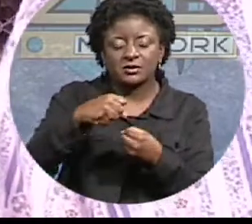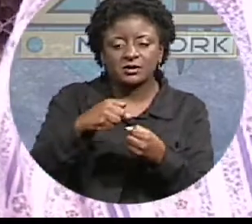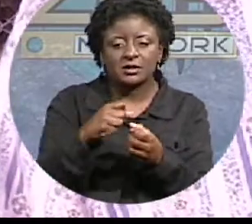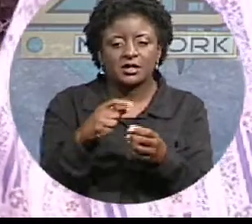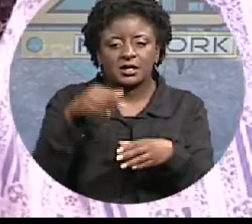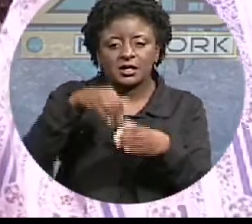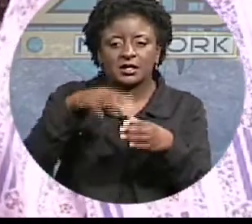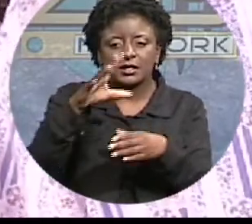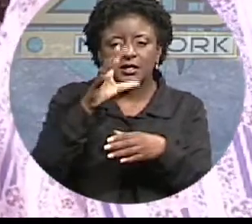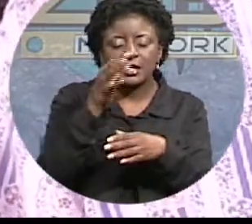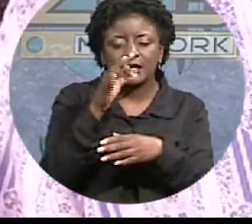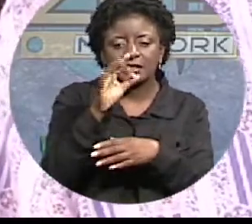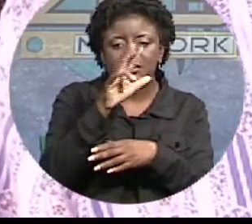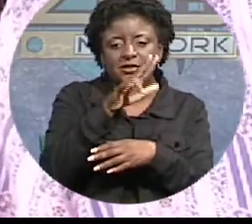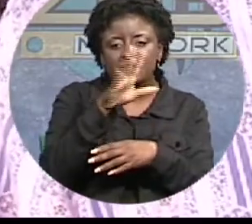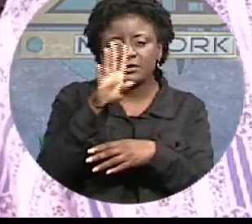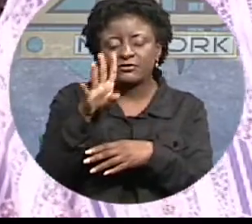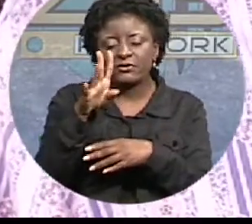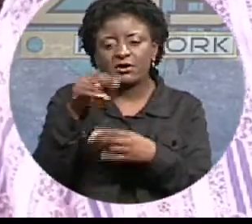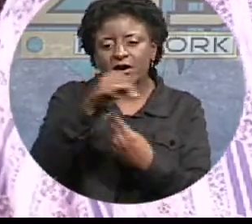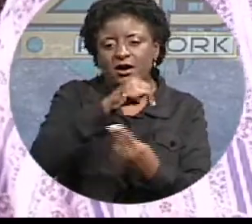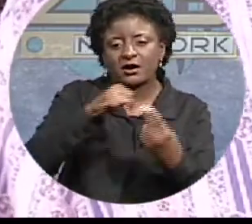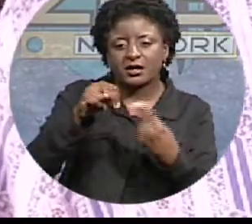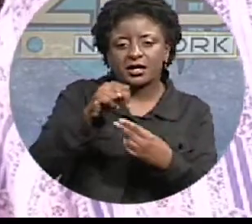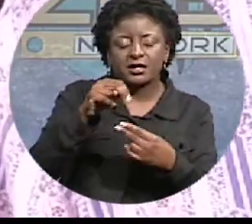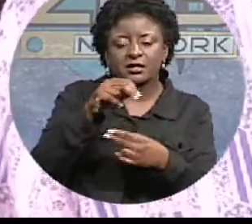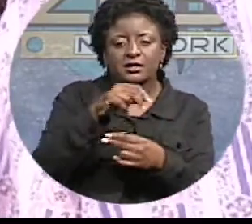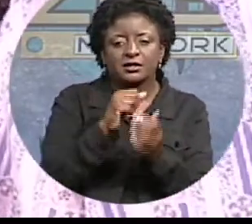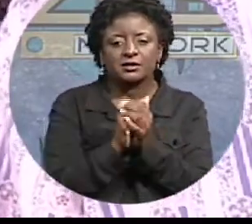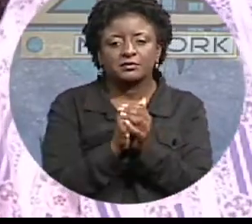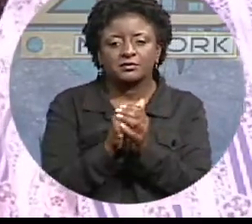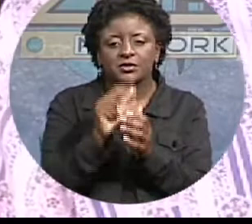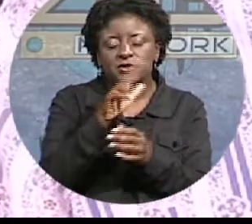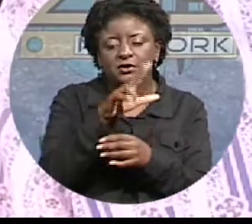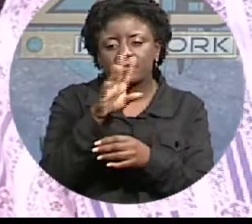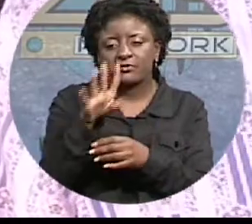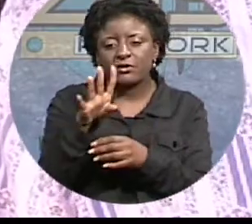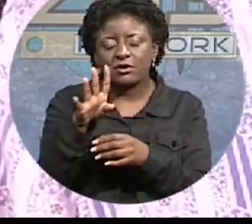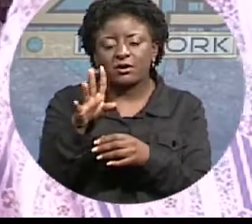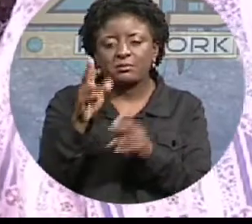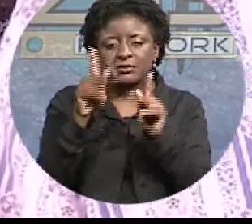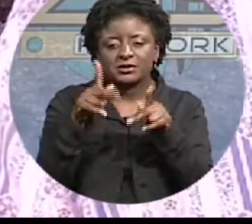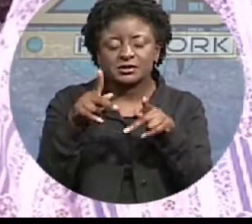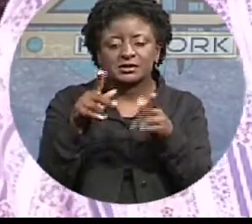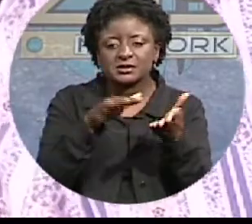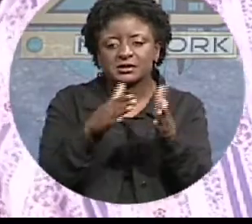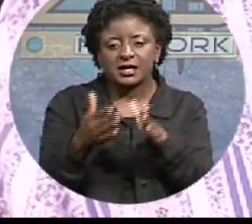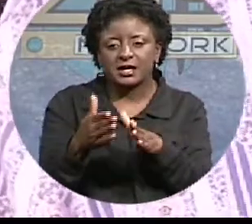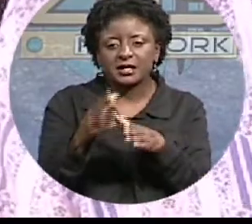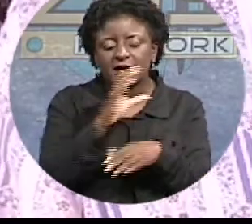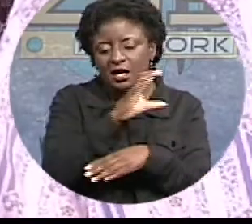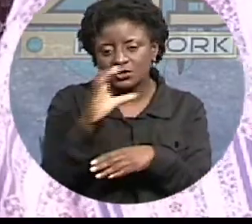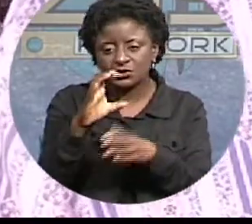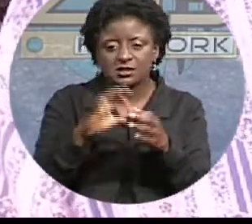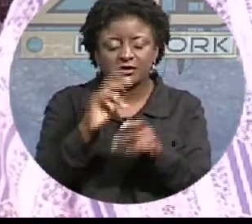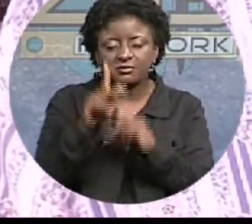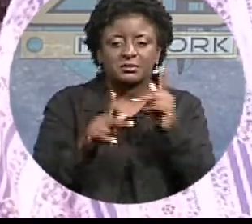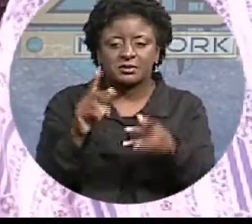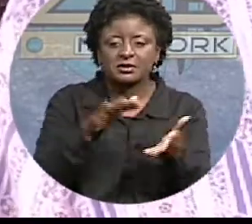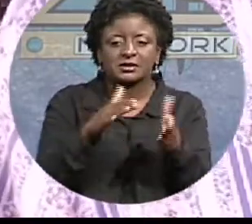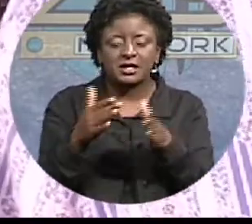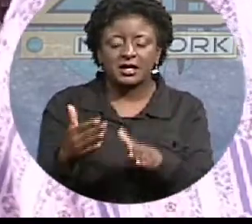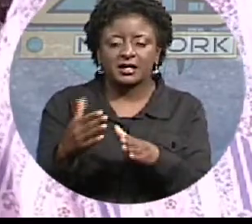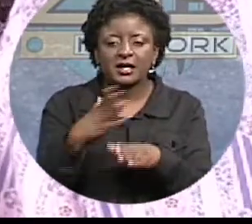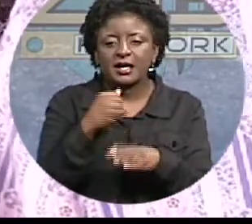1934 hurricane, 334 persons died in that storm. And hundreds of persons died, and the Bahamian history books don't seem to reflect